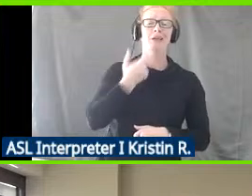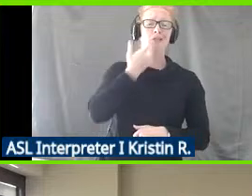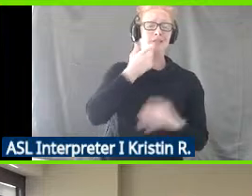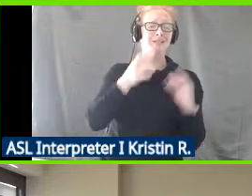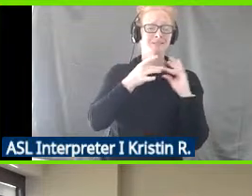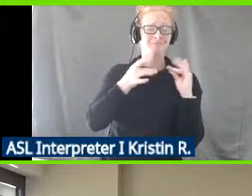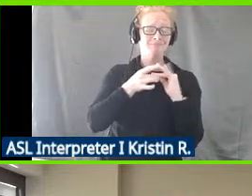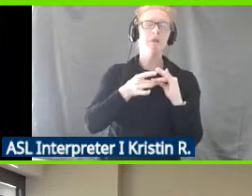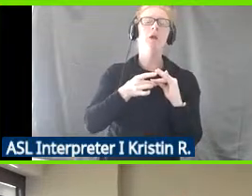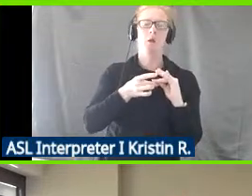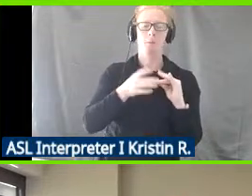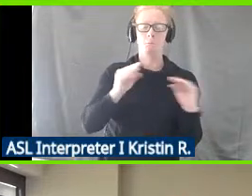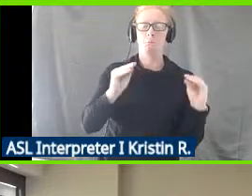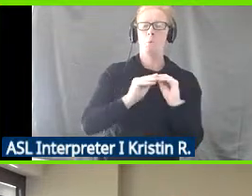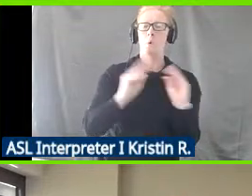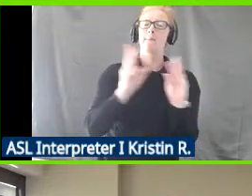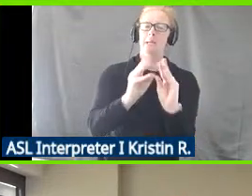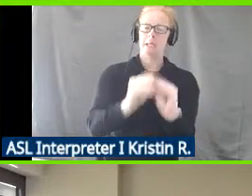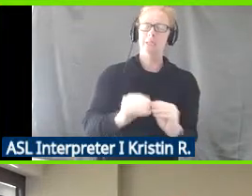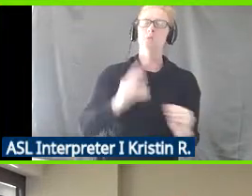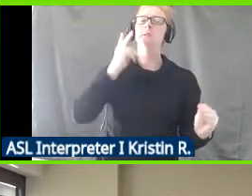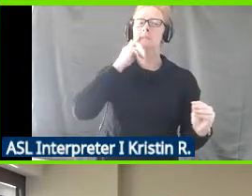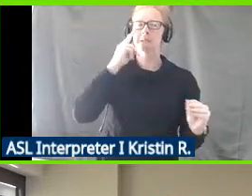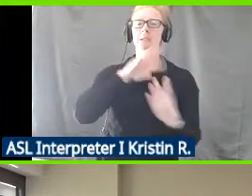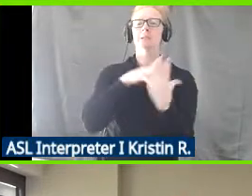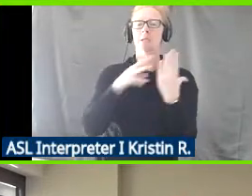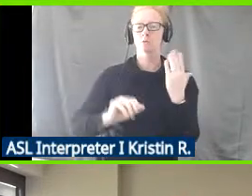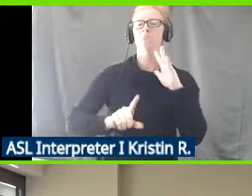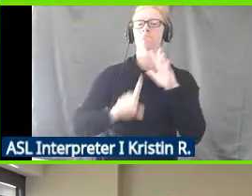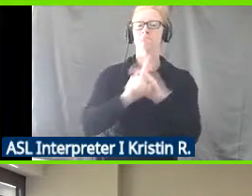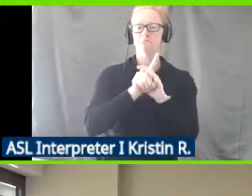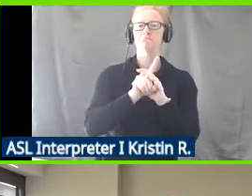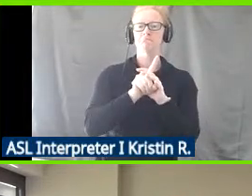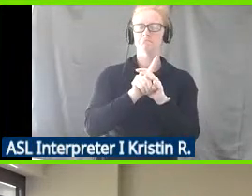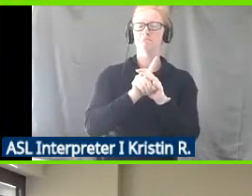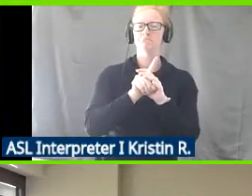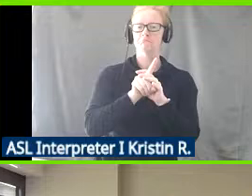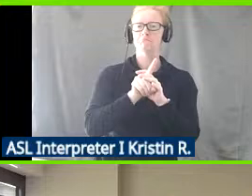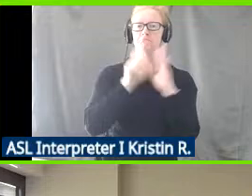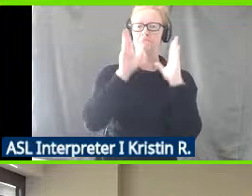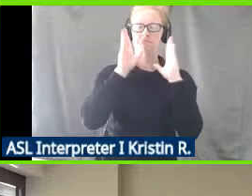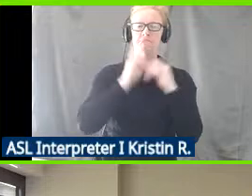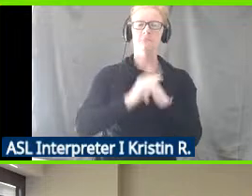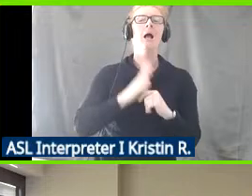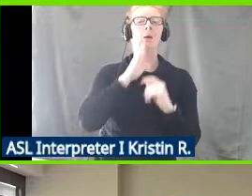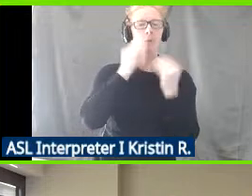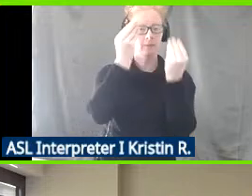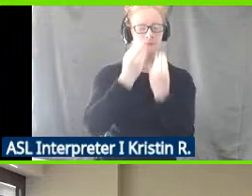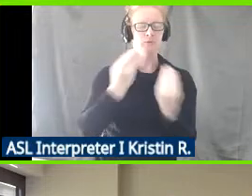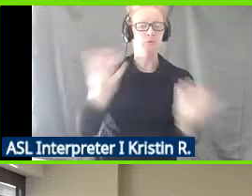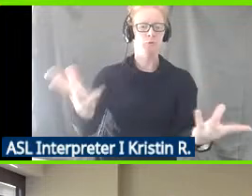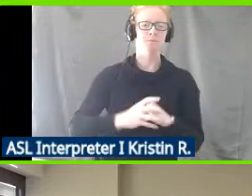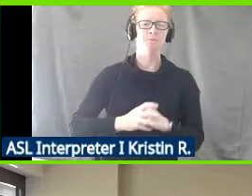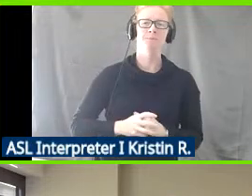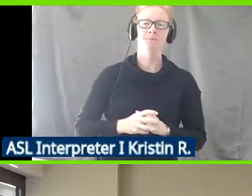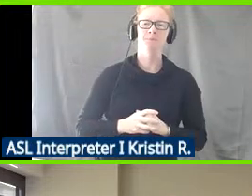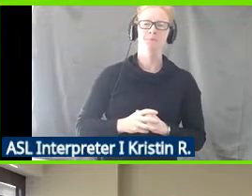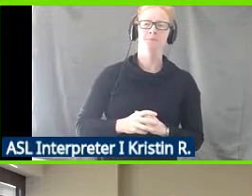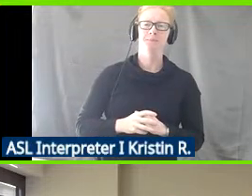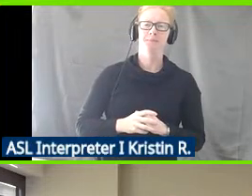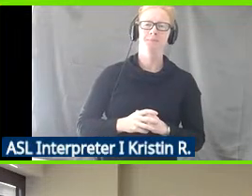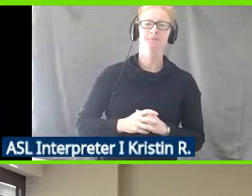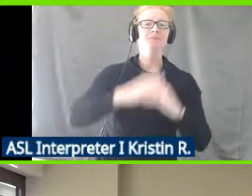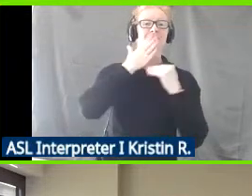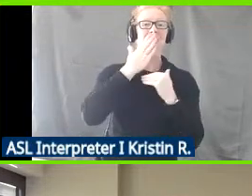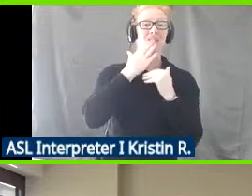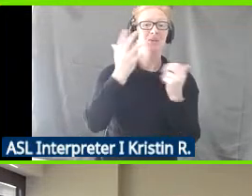scheduling more meetings, so stay tuned for those when they come, and you all will receive notification from that. Thank